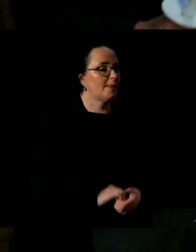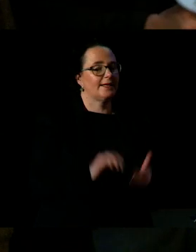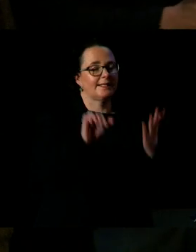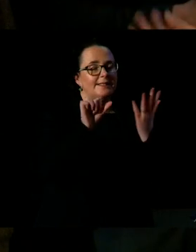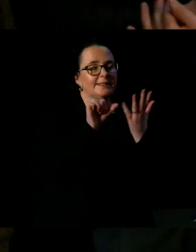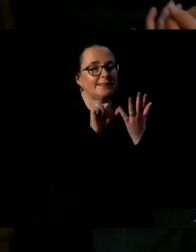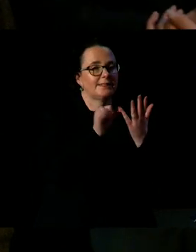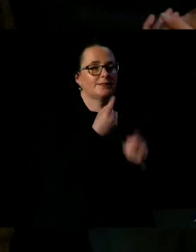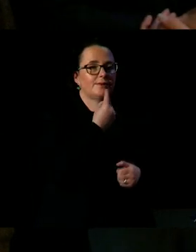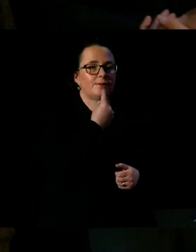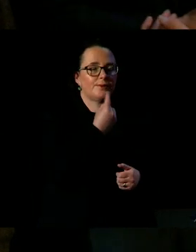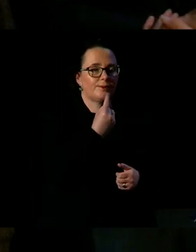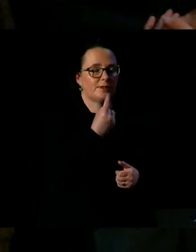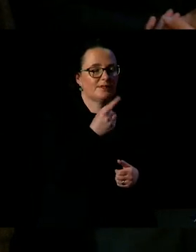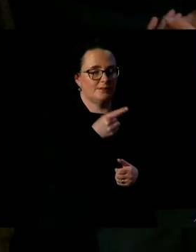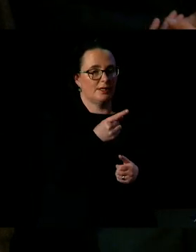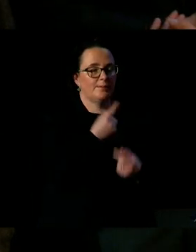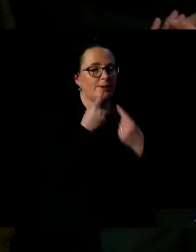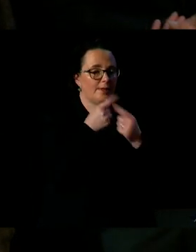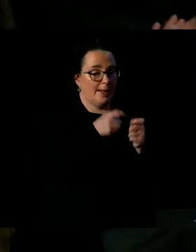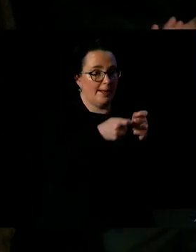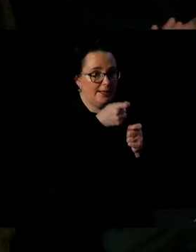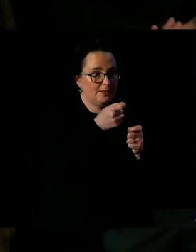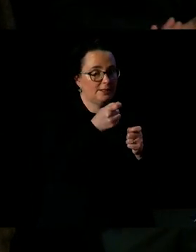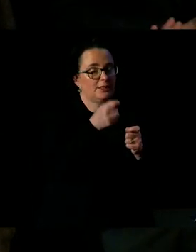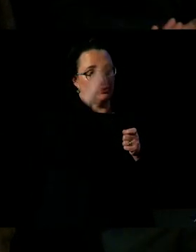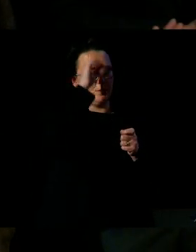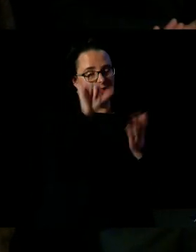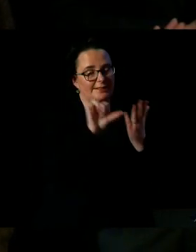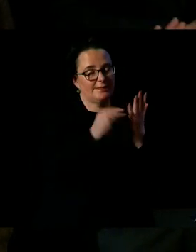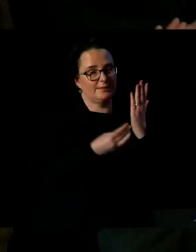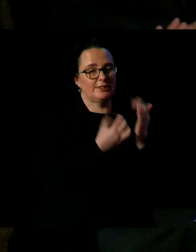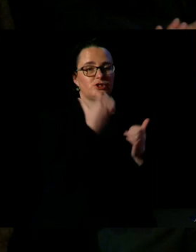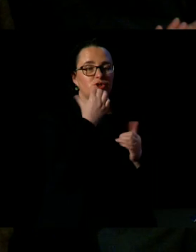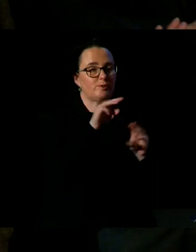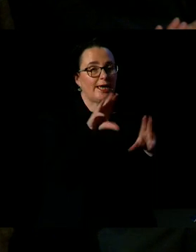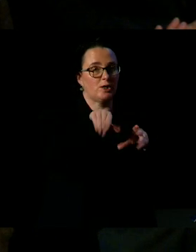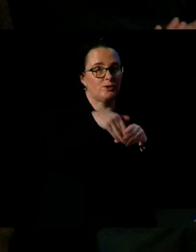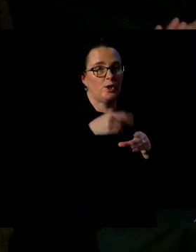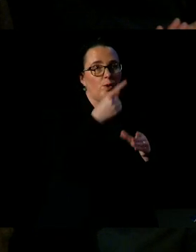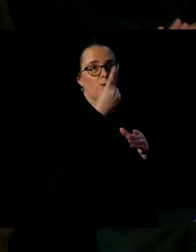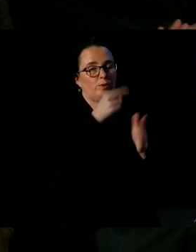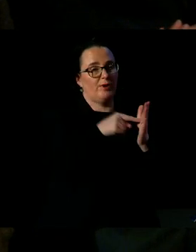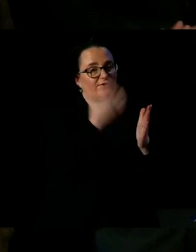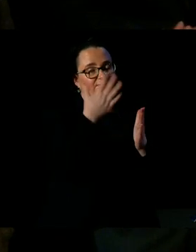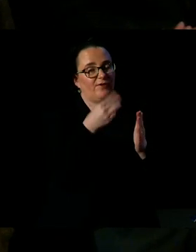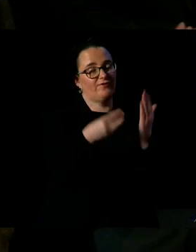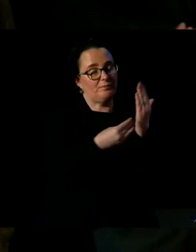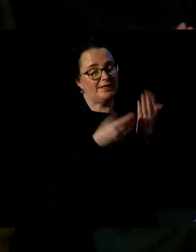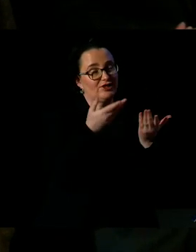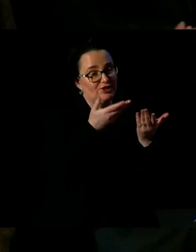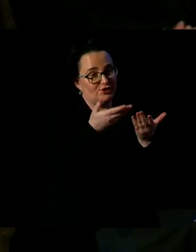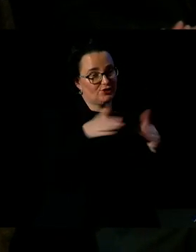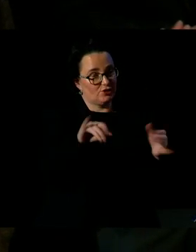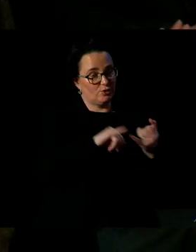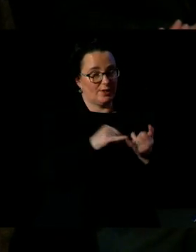6 candles are dedicated to the memory of the 6 million Jewish people, including 1.5 million children who were annihilated